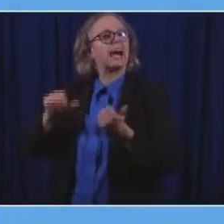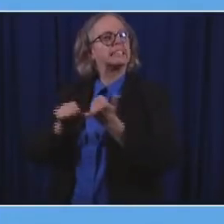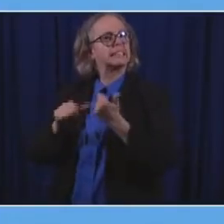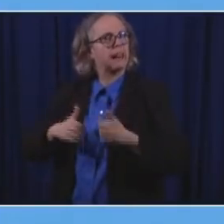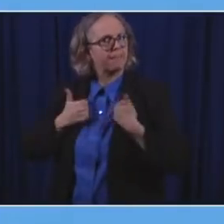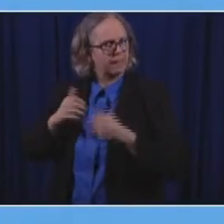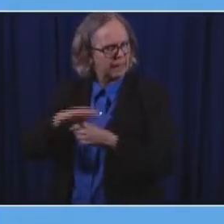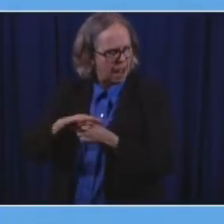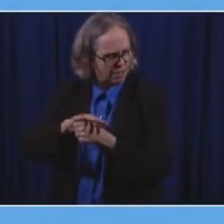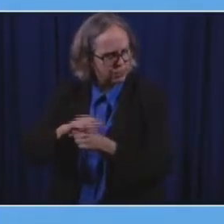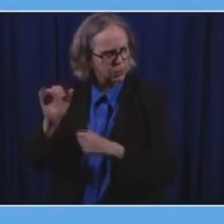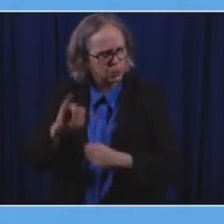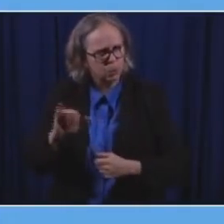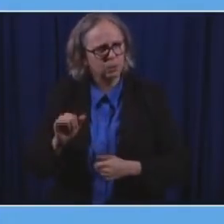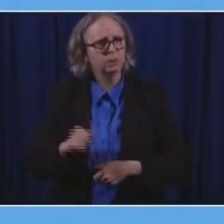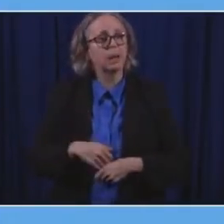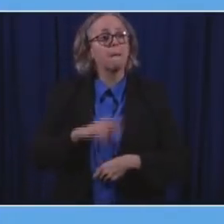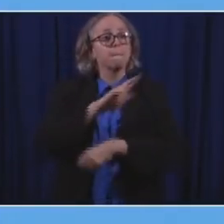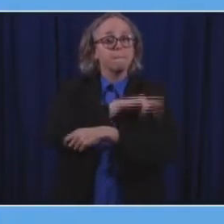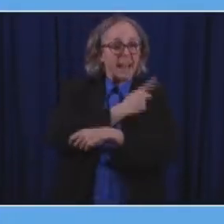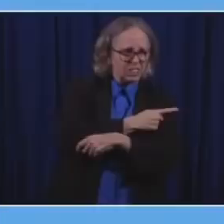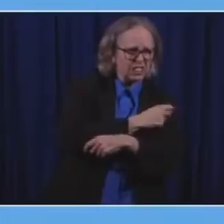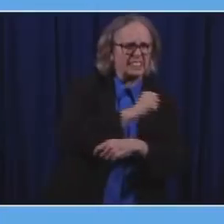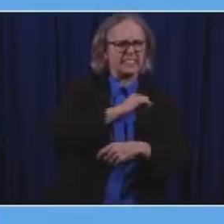psychiatric hospitals,